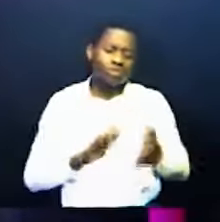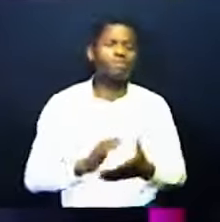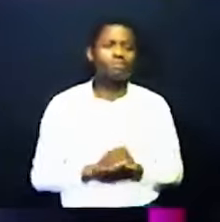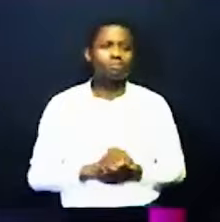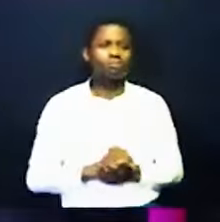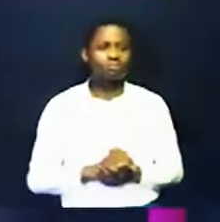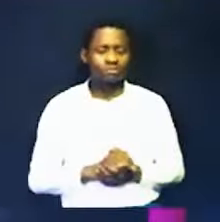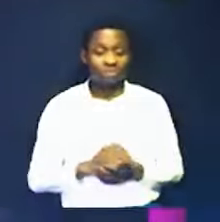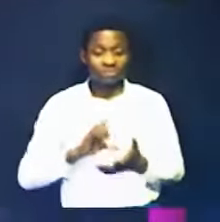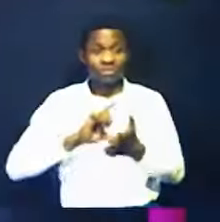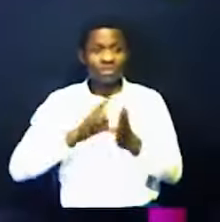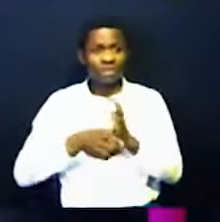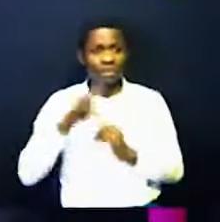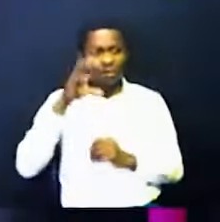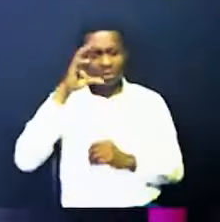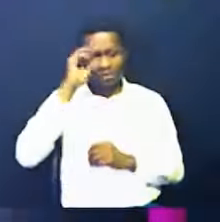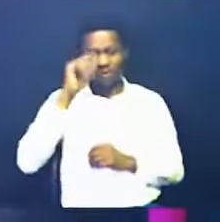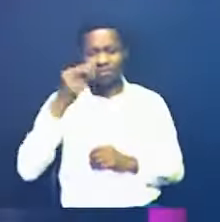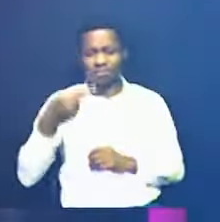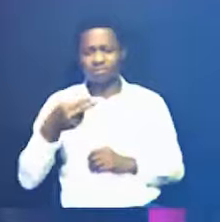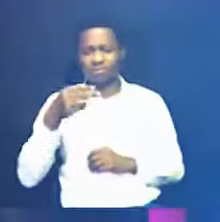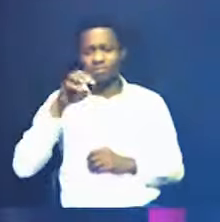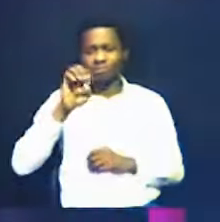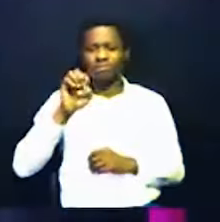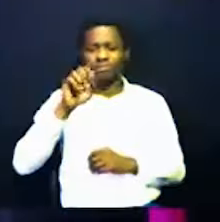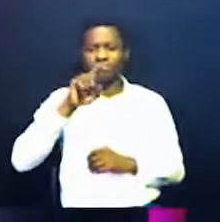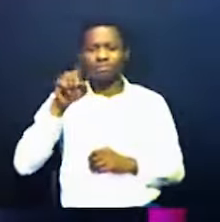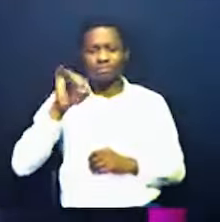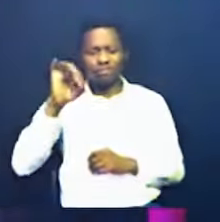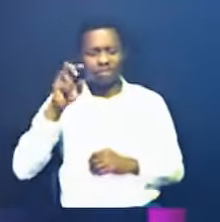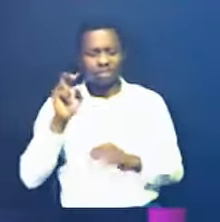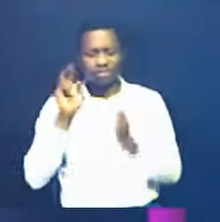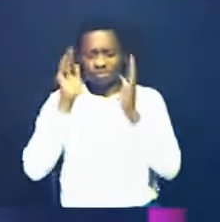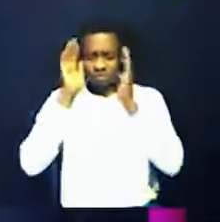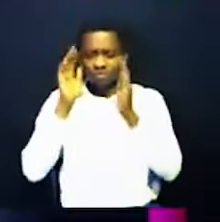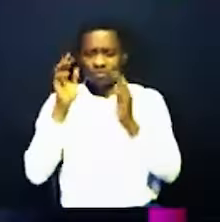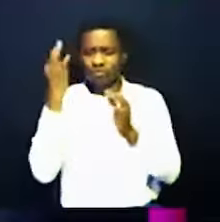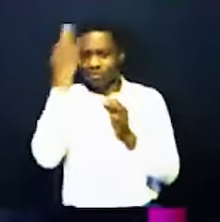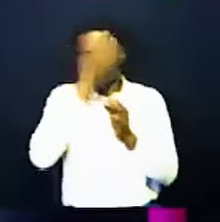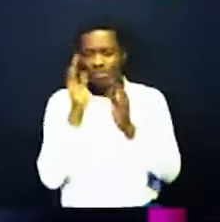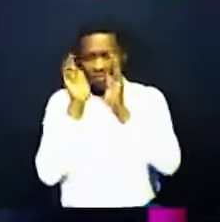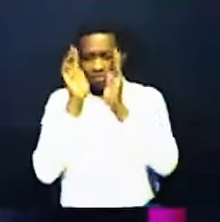turned his face to the wall and prayed to the